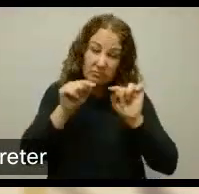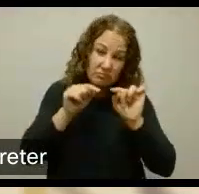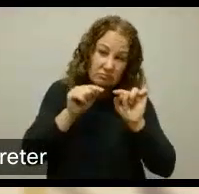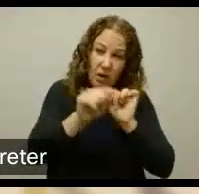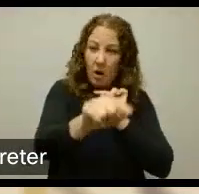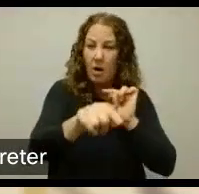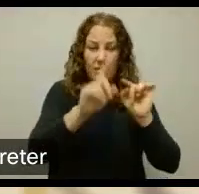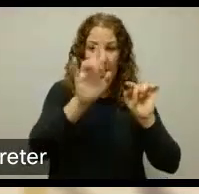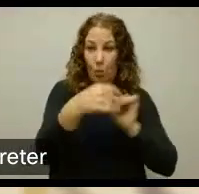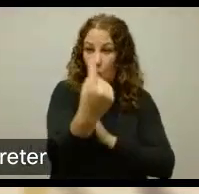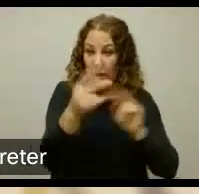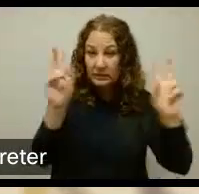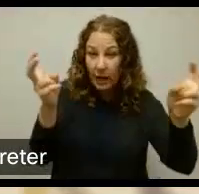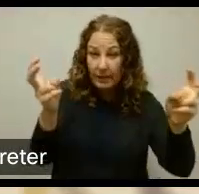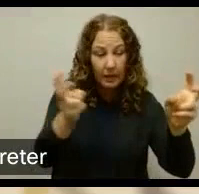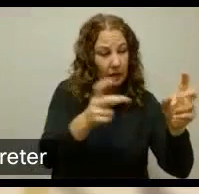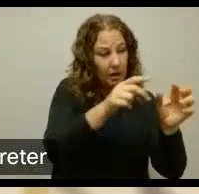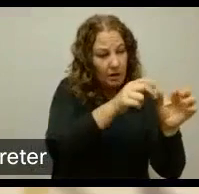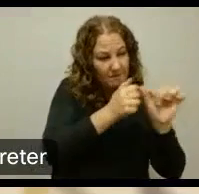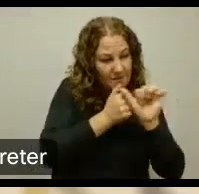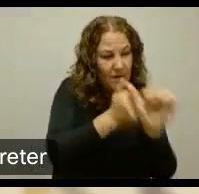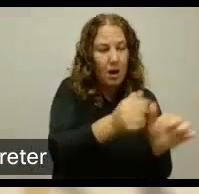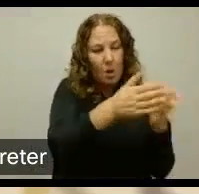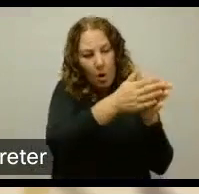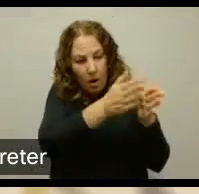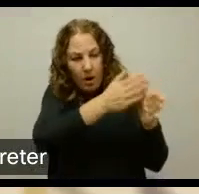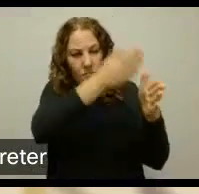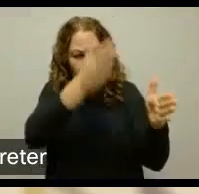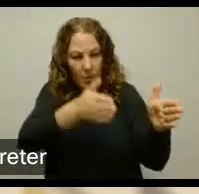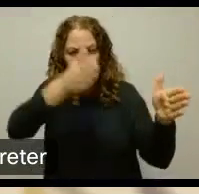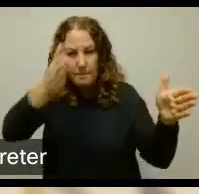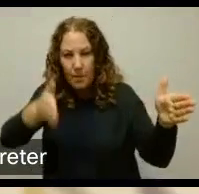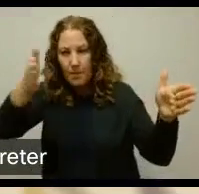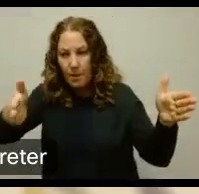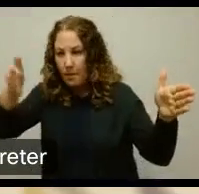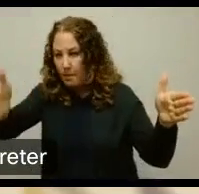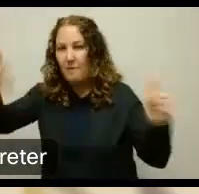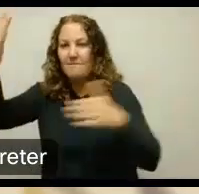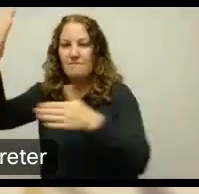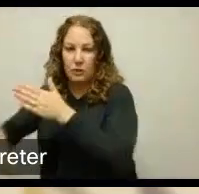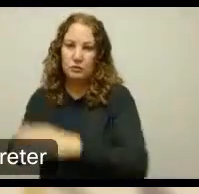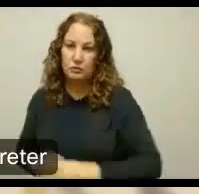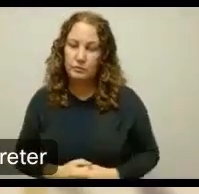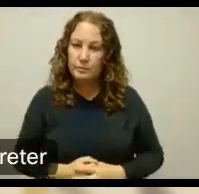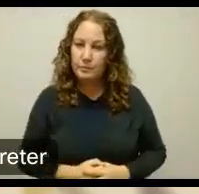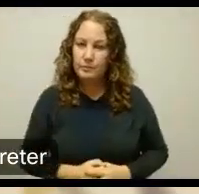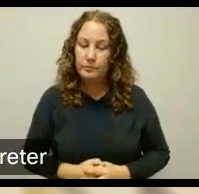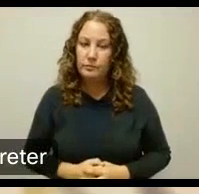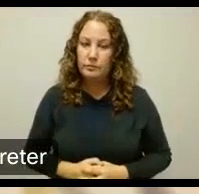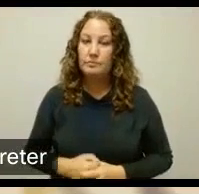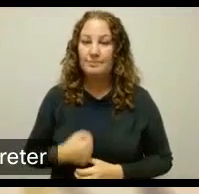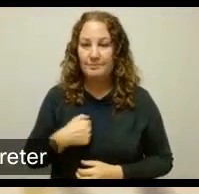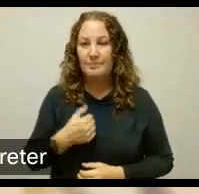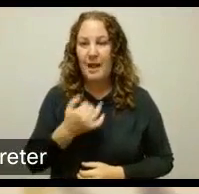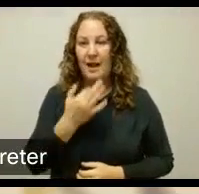that one topic, and you progress through the points in order until you are done. So I've